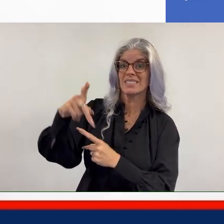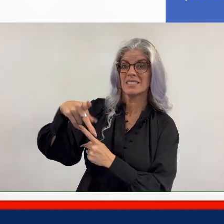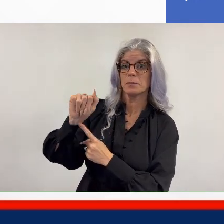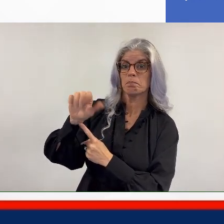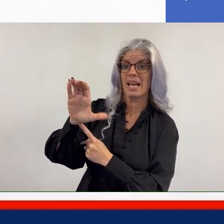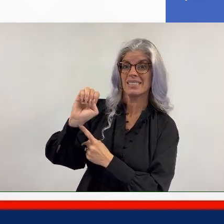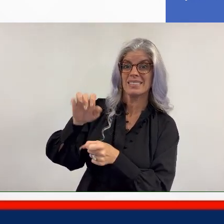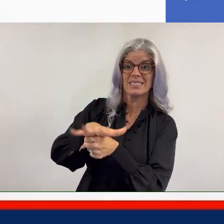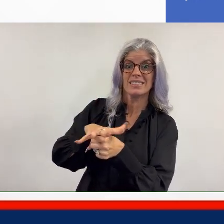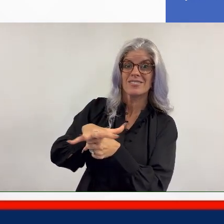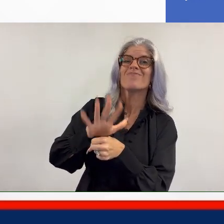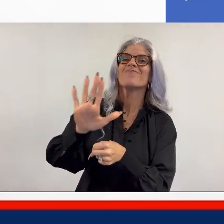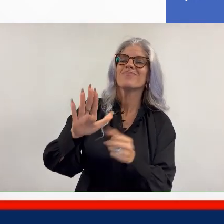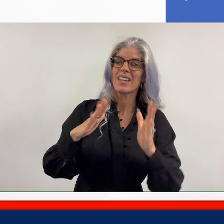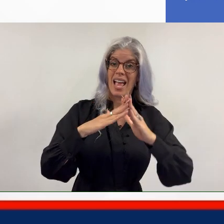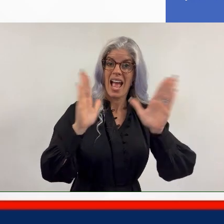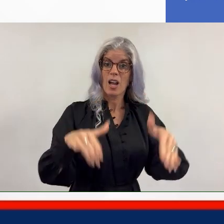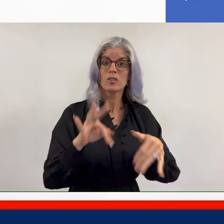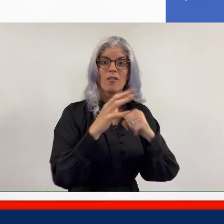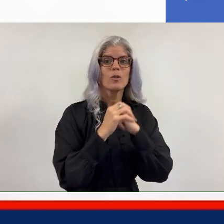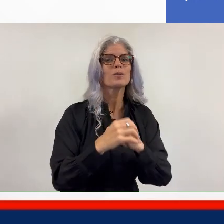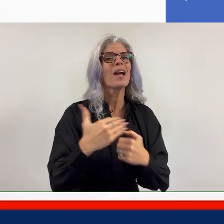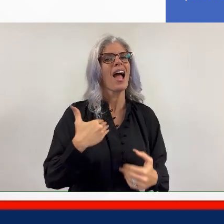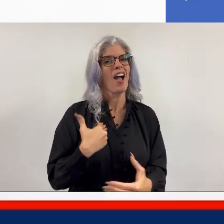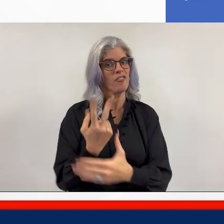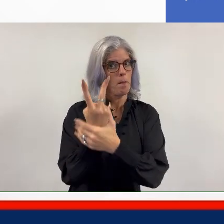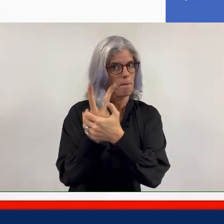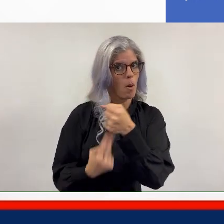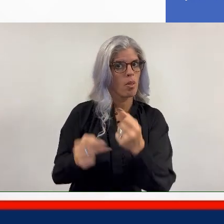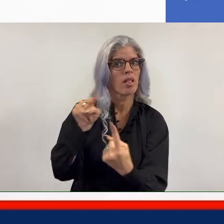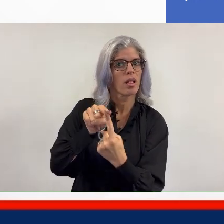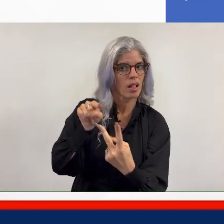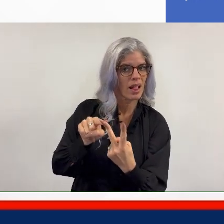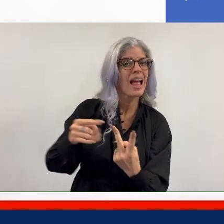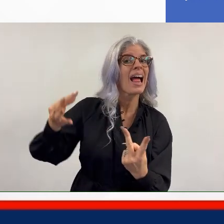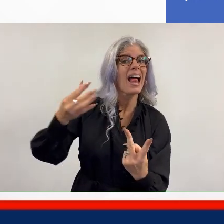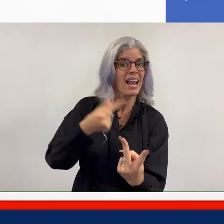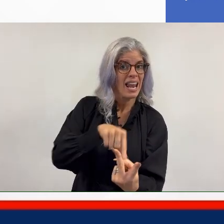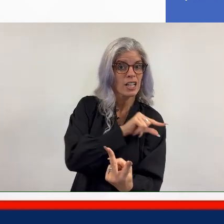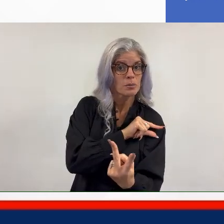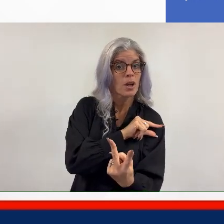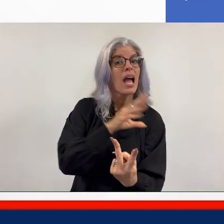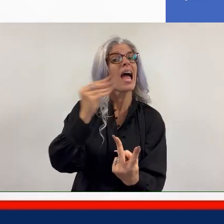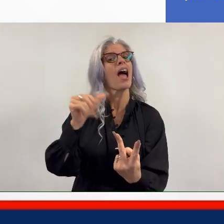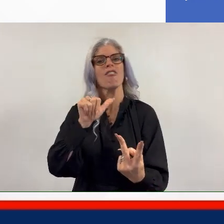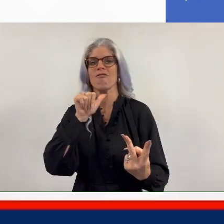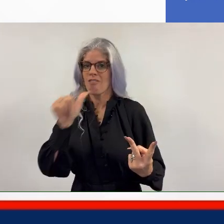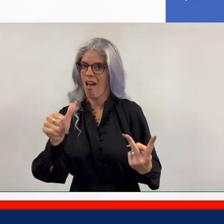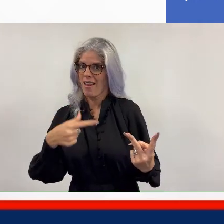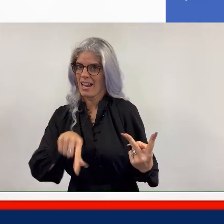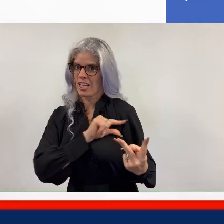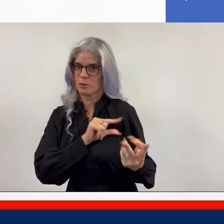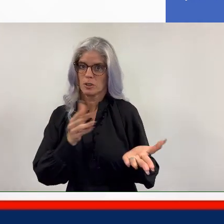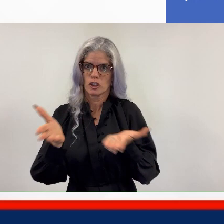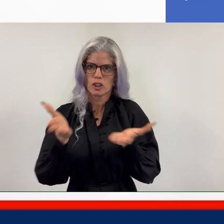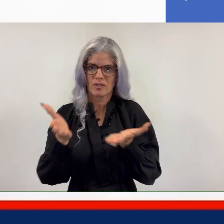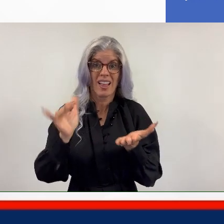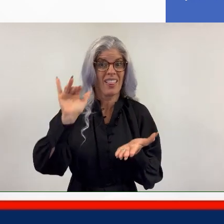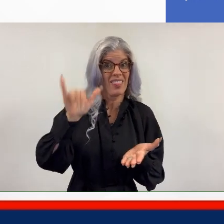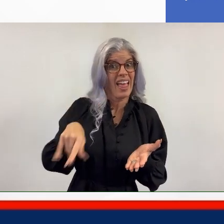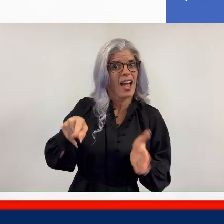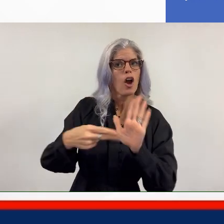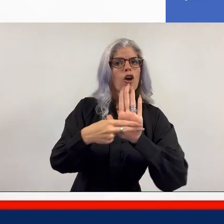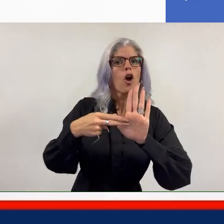by the amount of physical space dedicated to eligible and ineligible services. For houses of worship, mixed-use facilities